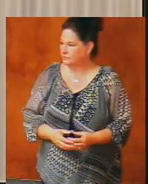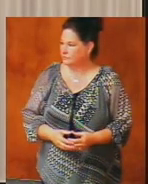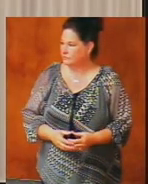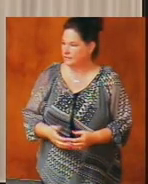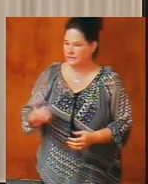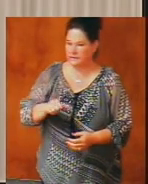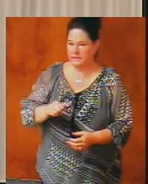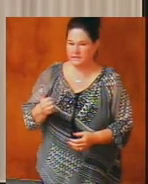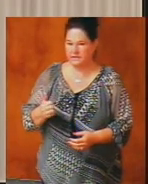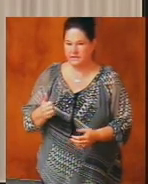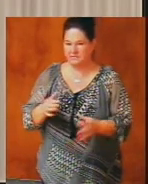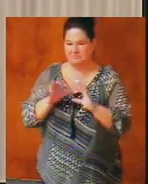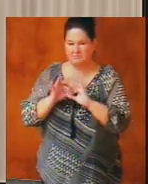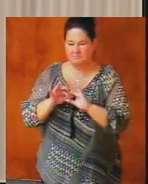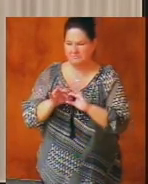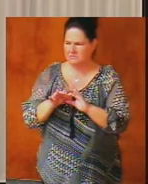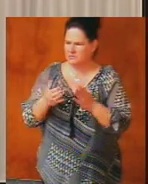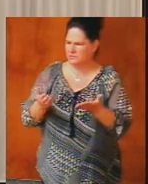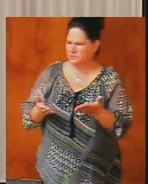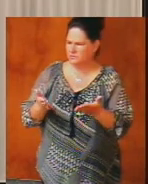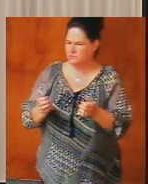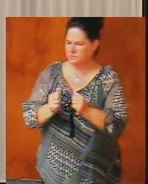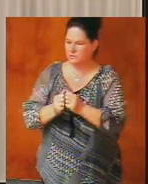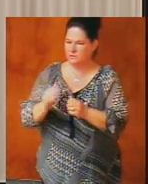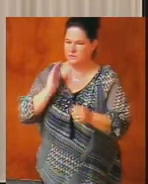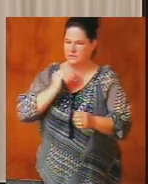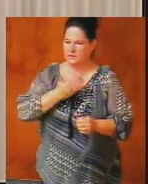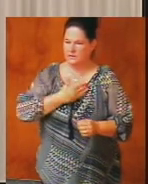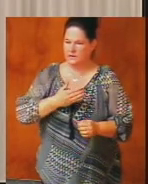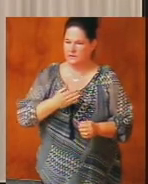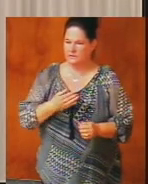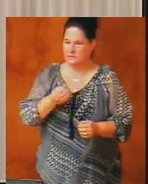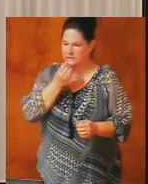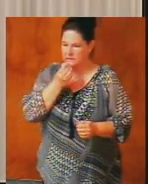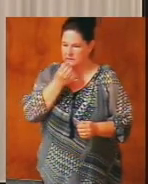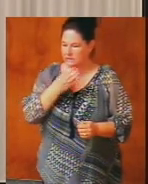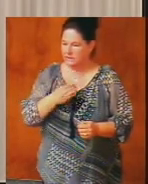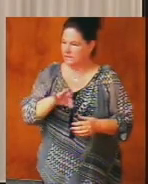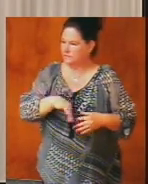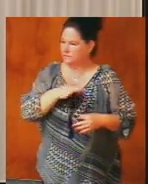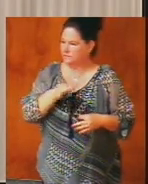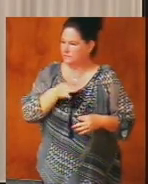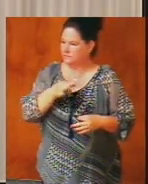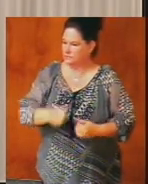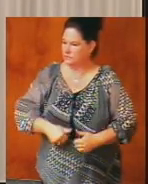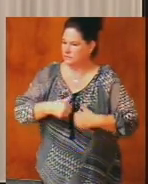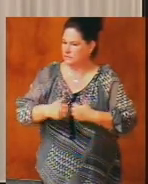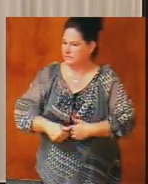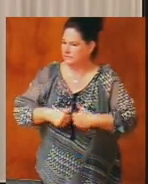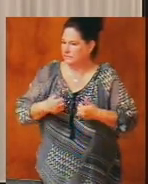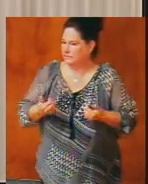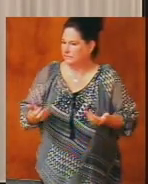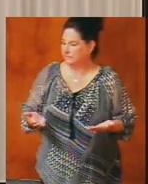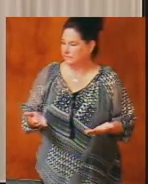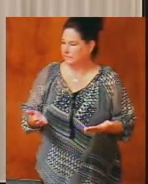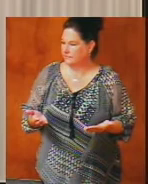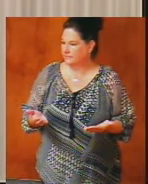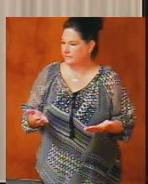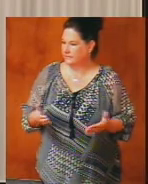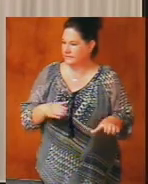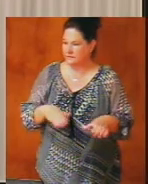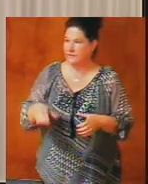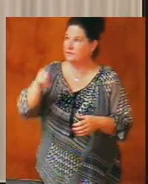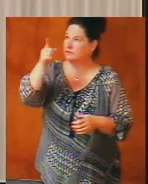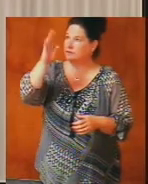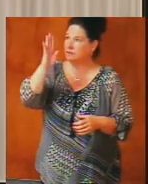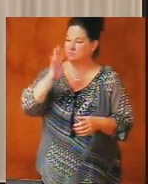Is there any kind of relationship to our diet and spiritual living? Does